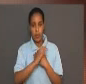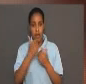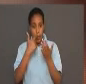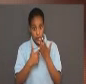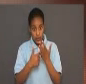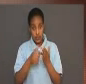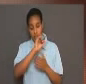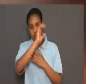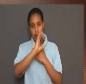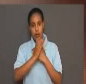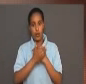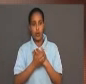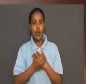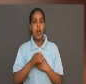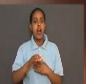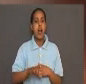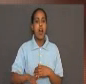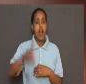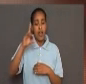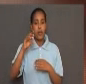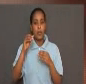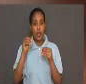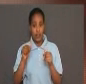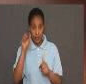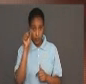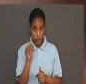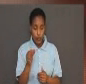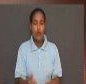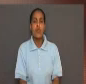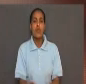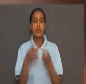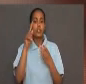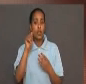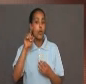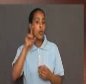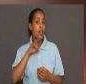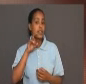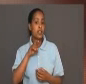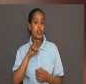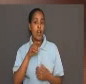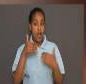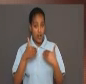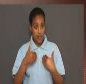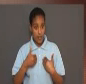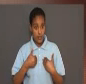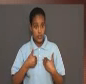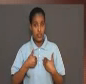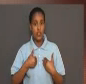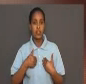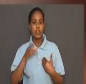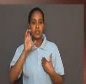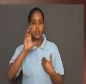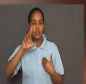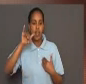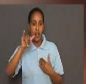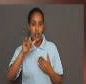temperature, but below the higher melting point, most thermoplastics have crystalline